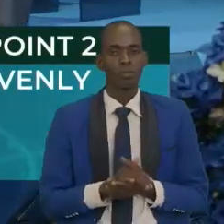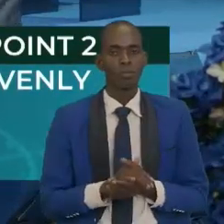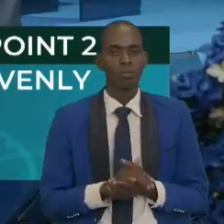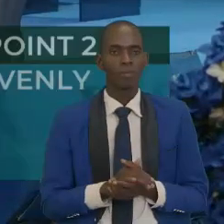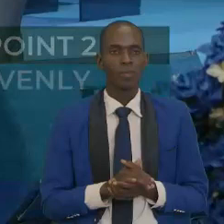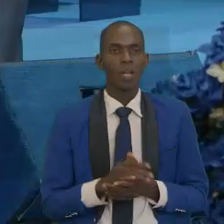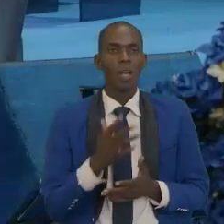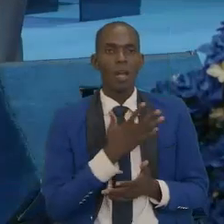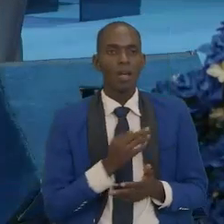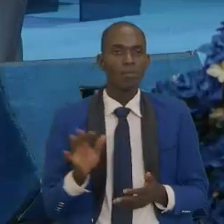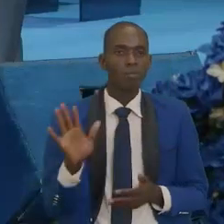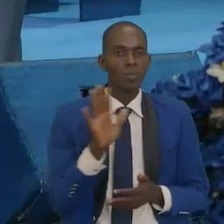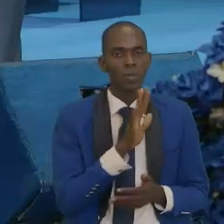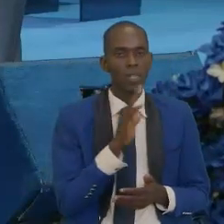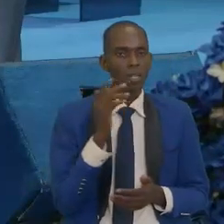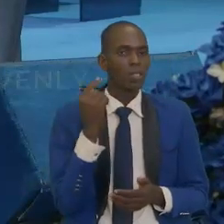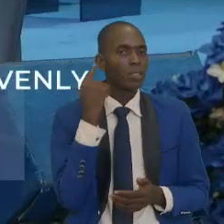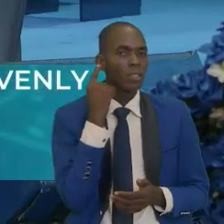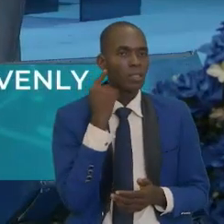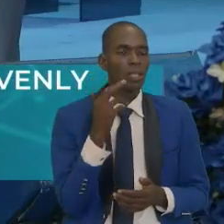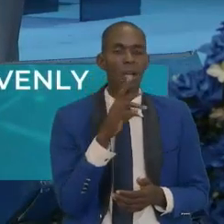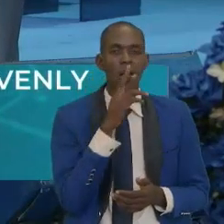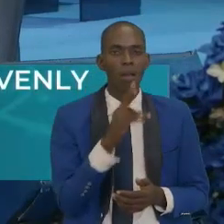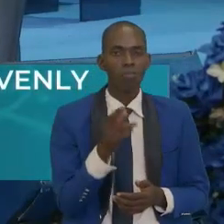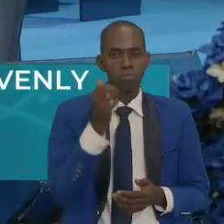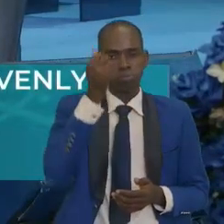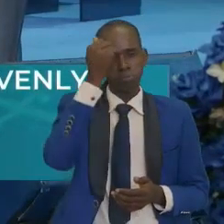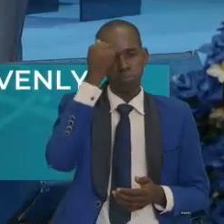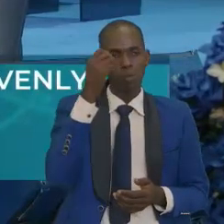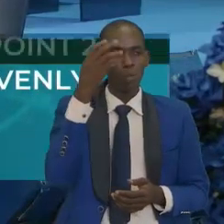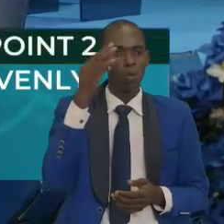and their eyes are dull of hearing,